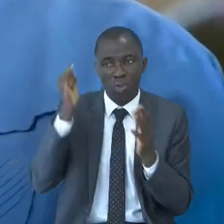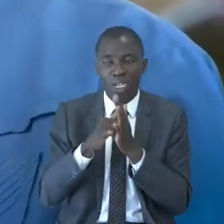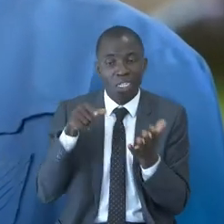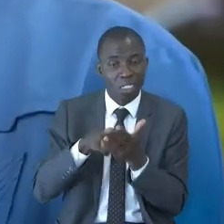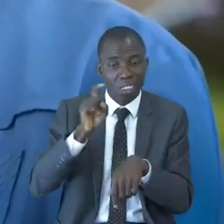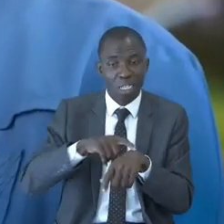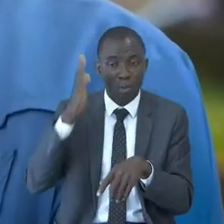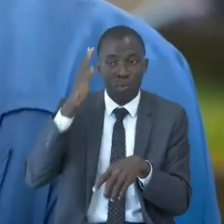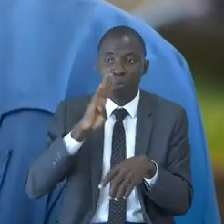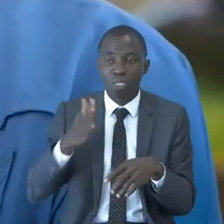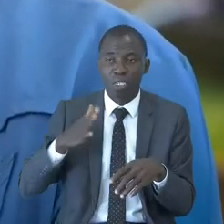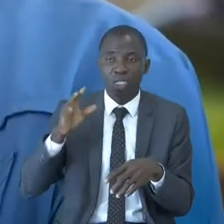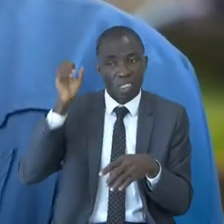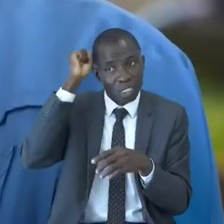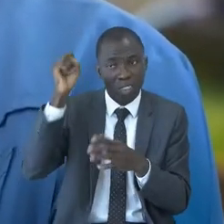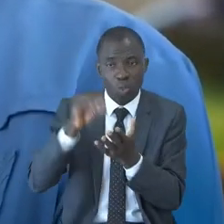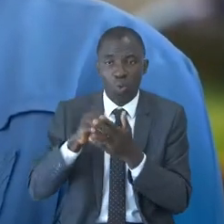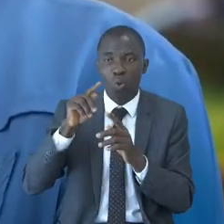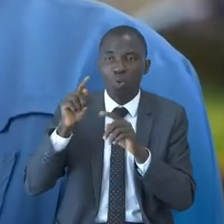turn. So